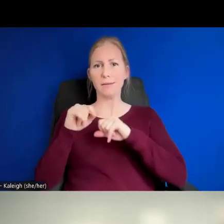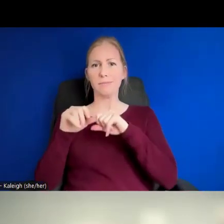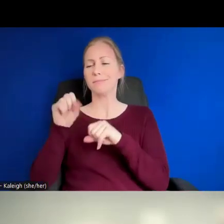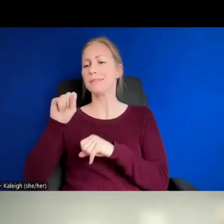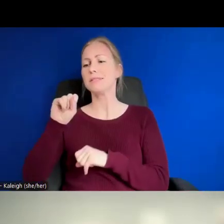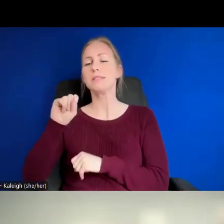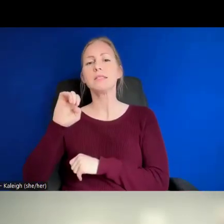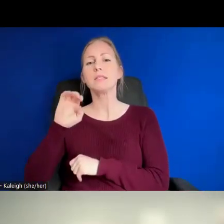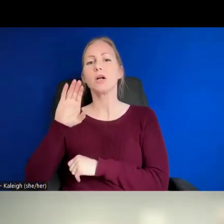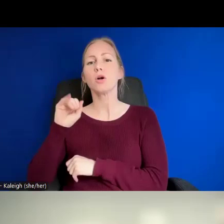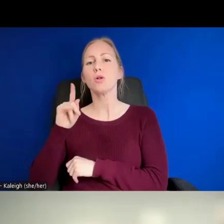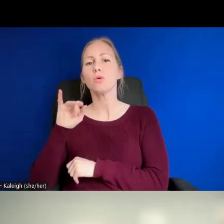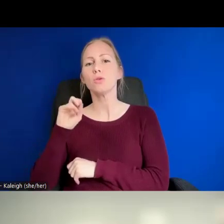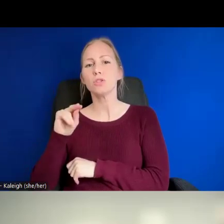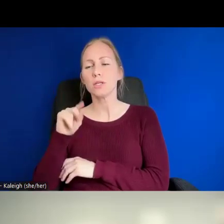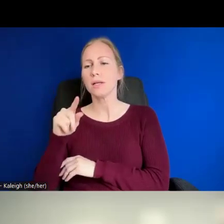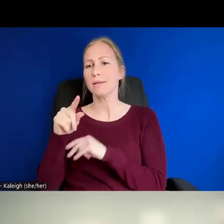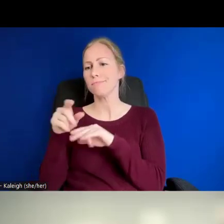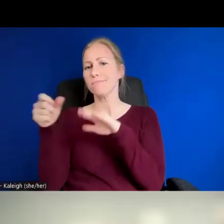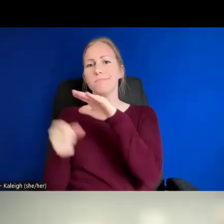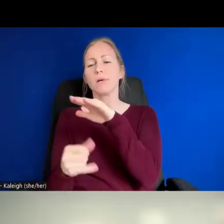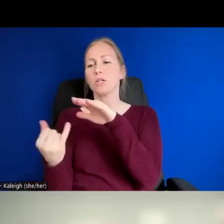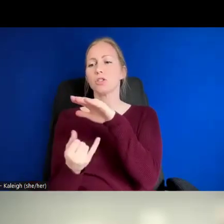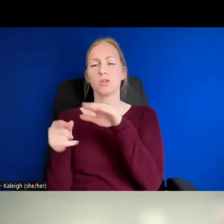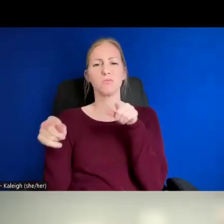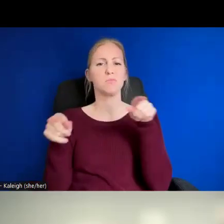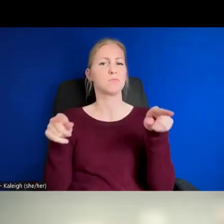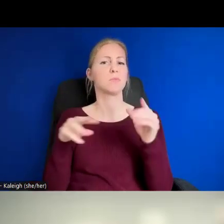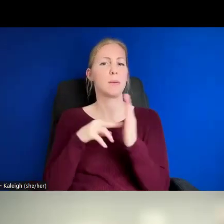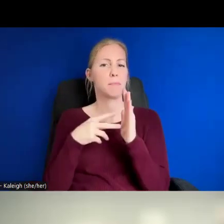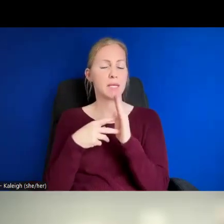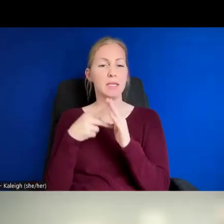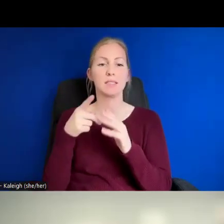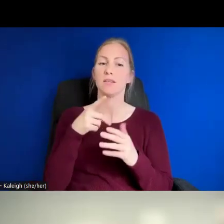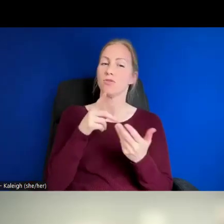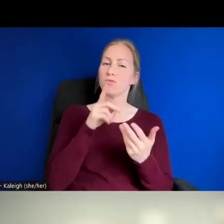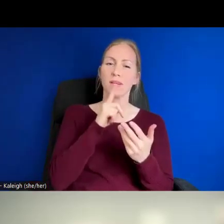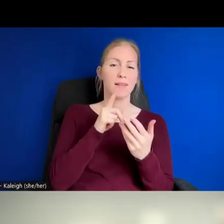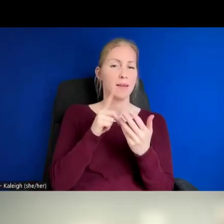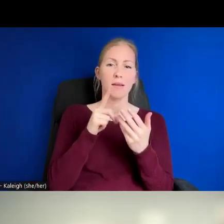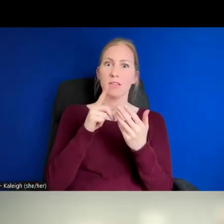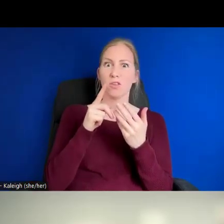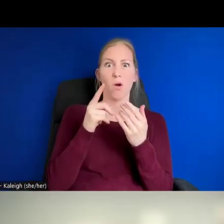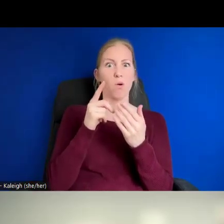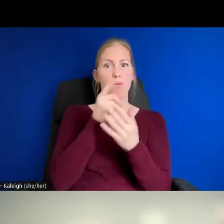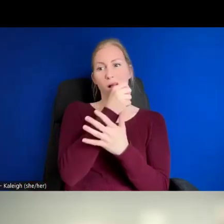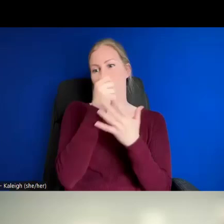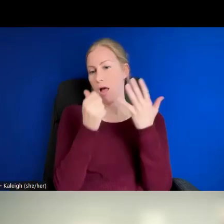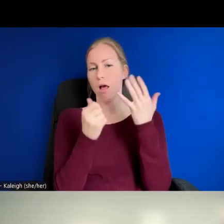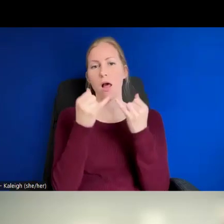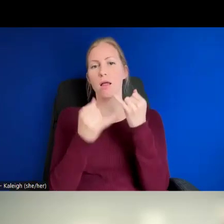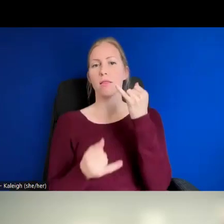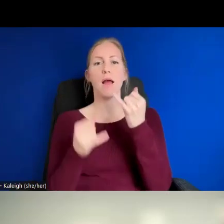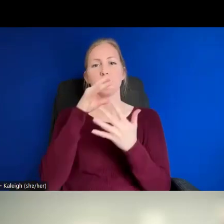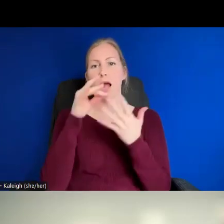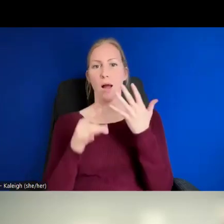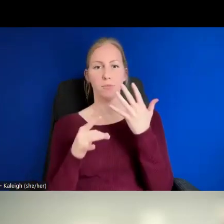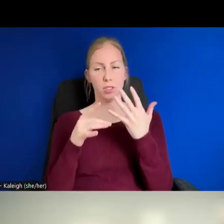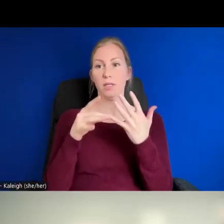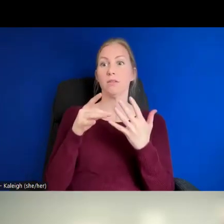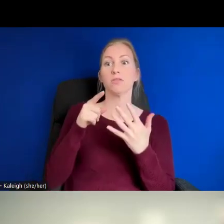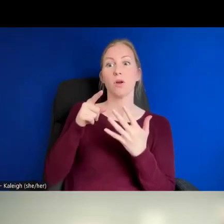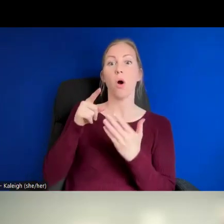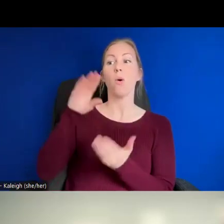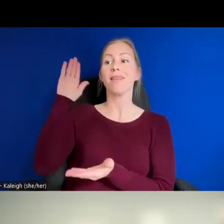are interventions of last resort in psychiatric facilities to be used only when less restrictive measures have